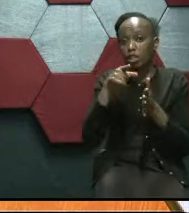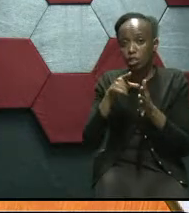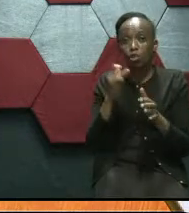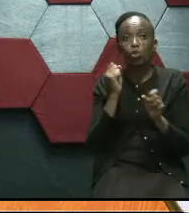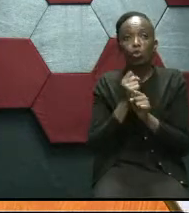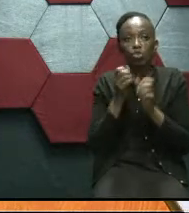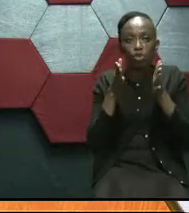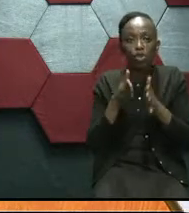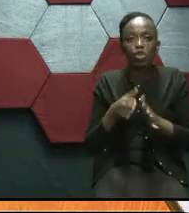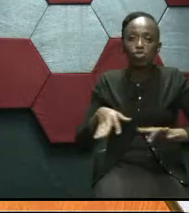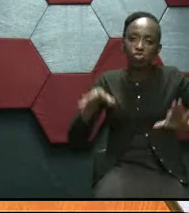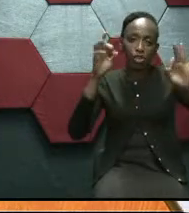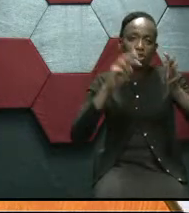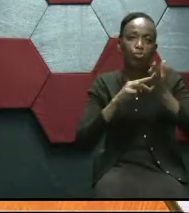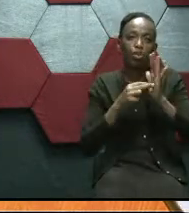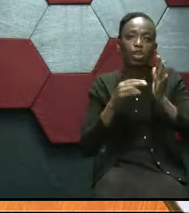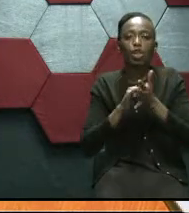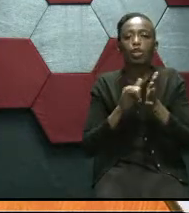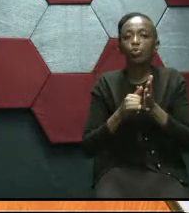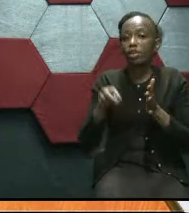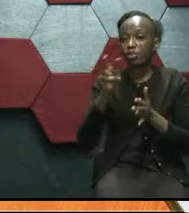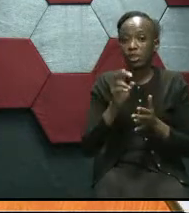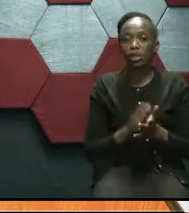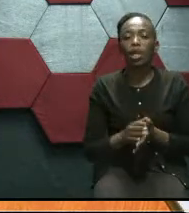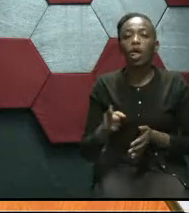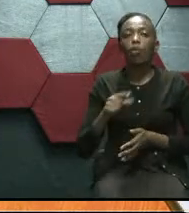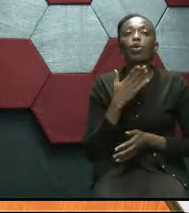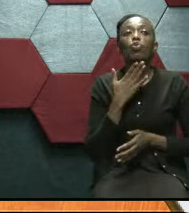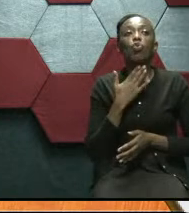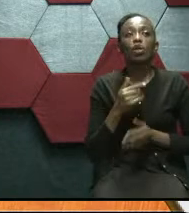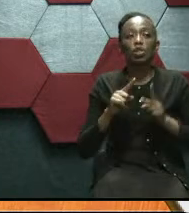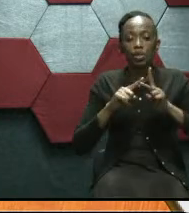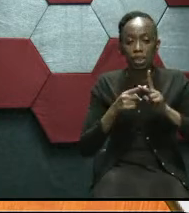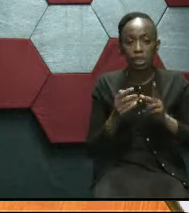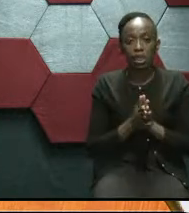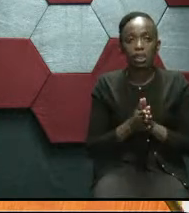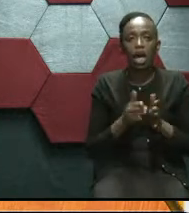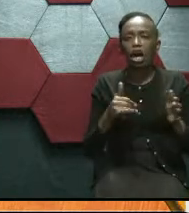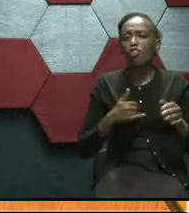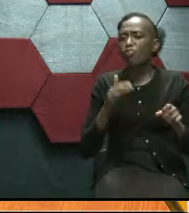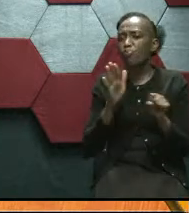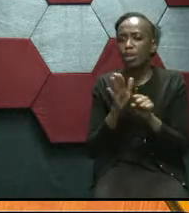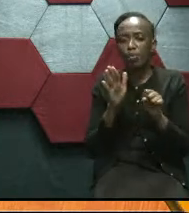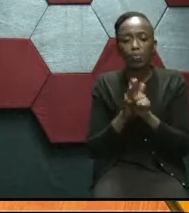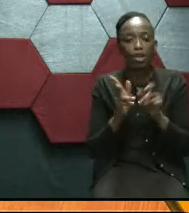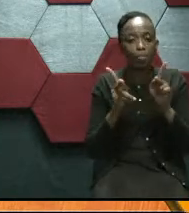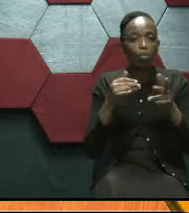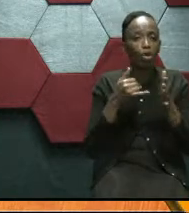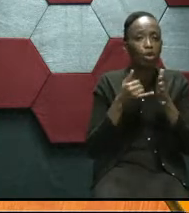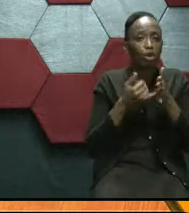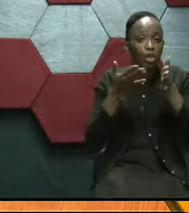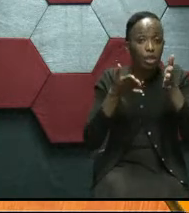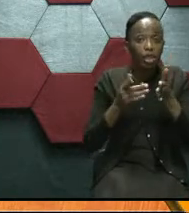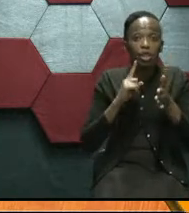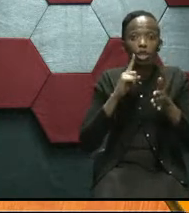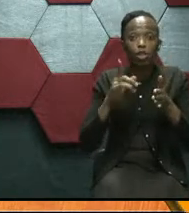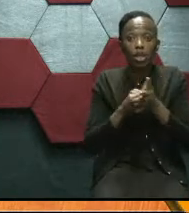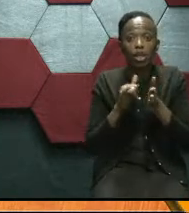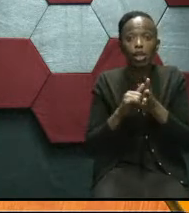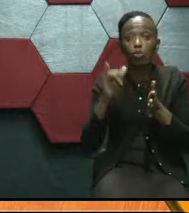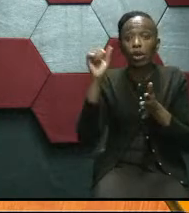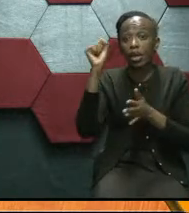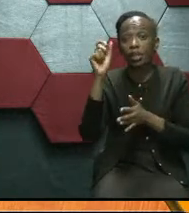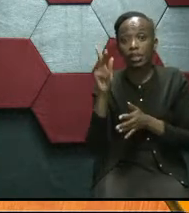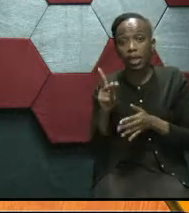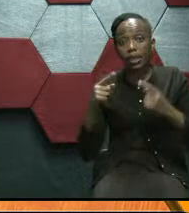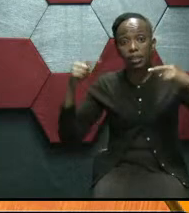these fantastic projects that we've seen. We want to begin. There's so many people that are involved in ensuring that YSK